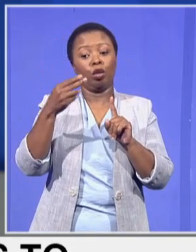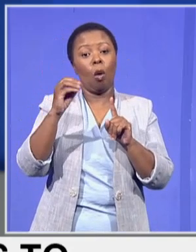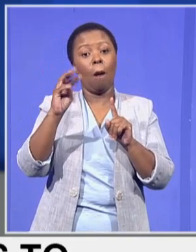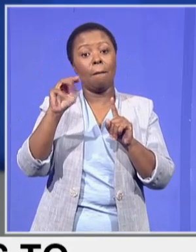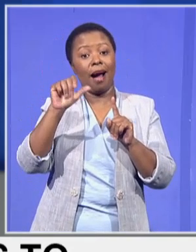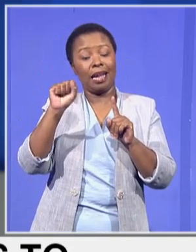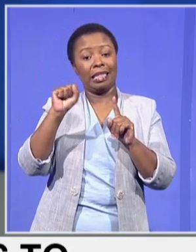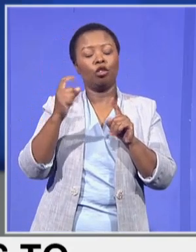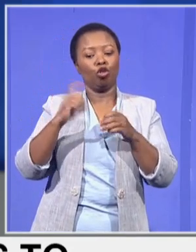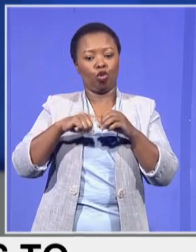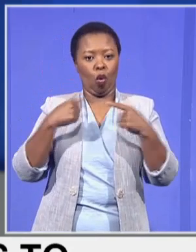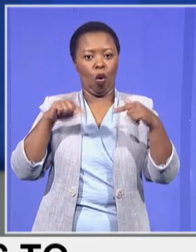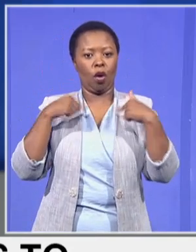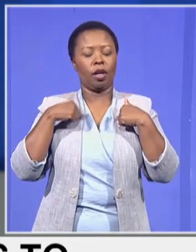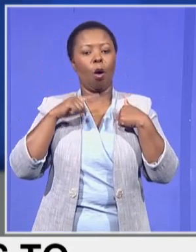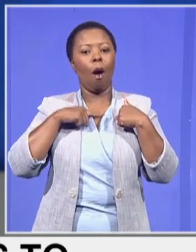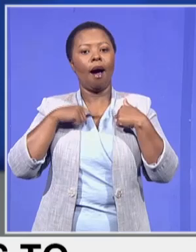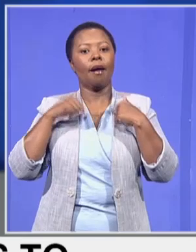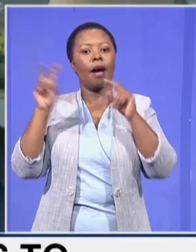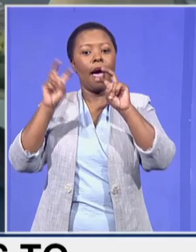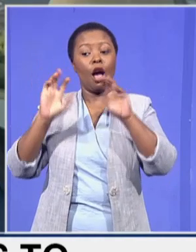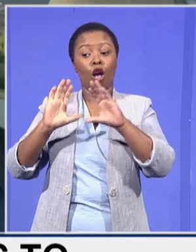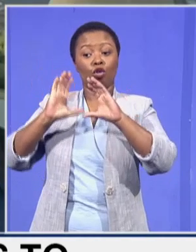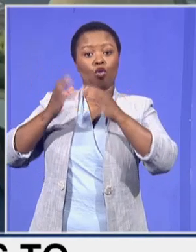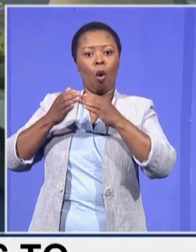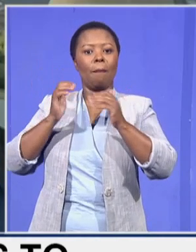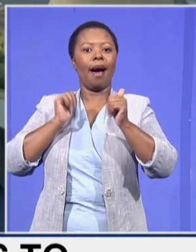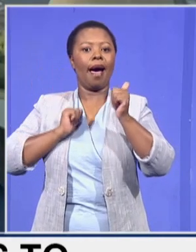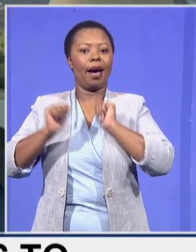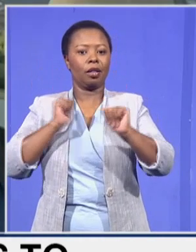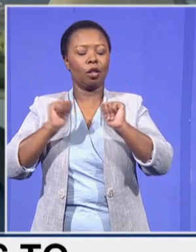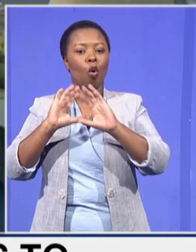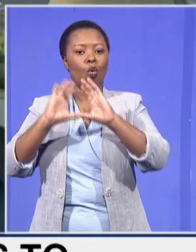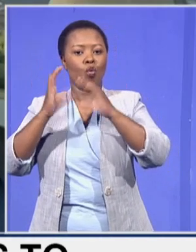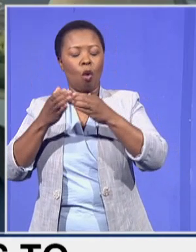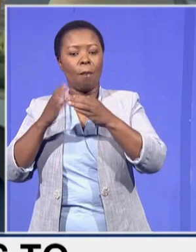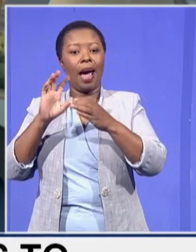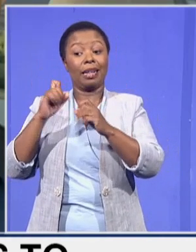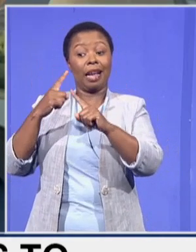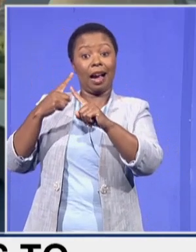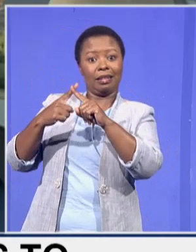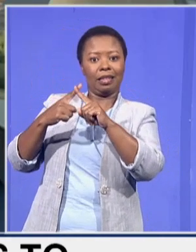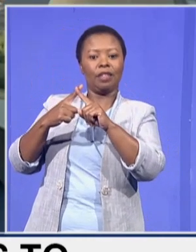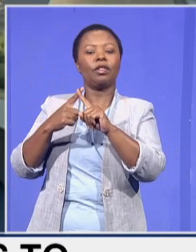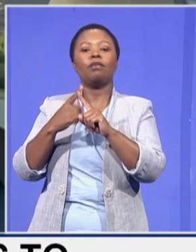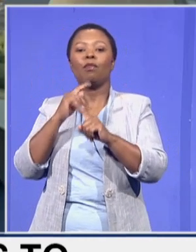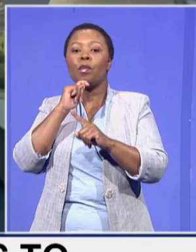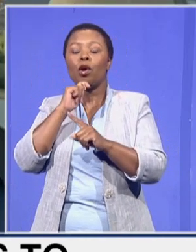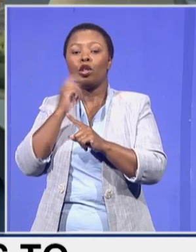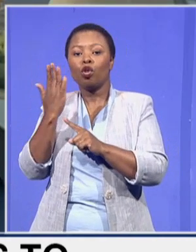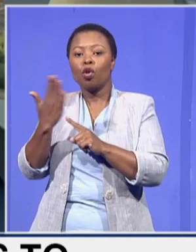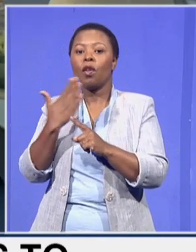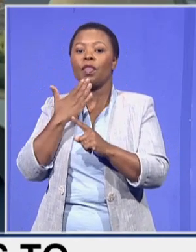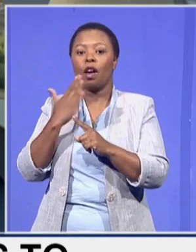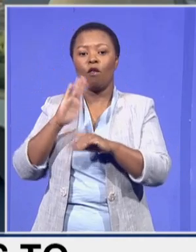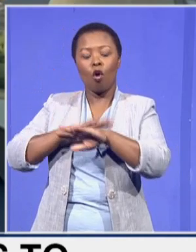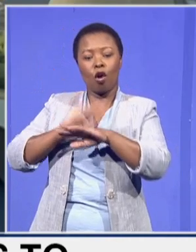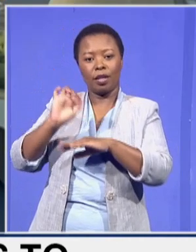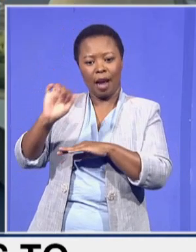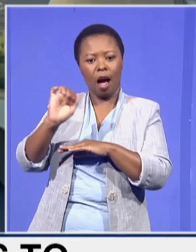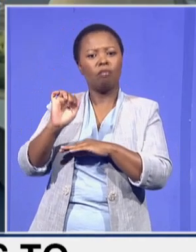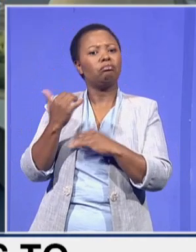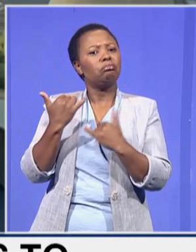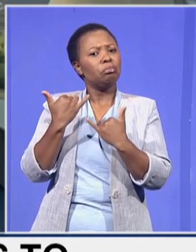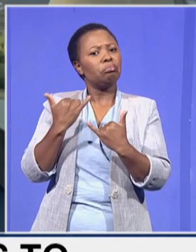He's Eskom's acting group executive for generation. Mr. Conradie, a very good morning to you. Thanks indeed for your time. So marked